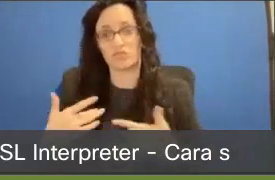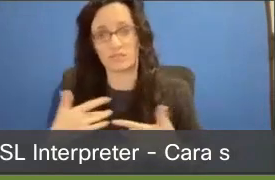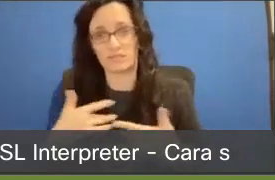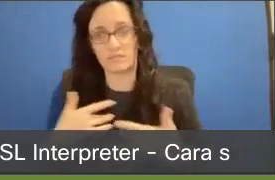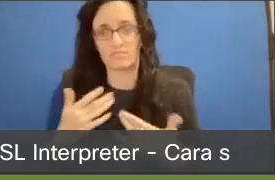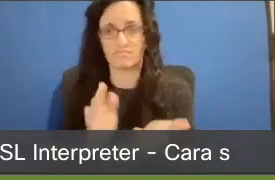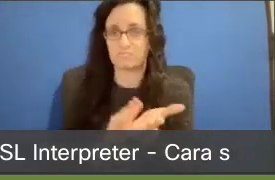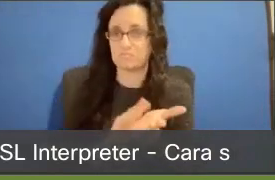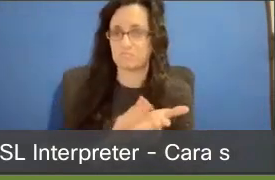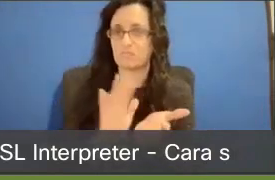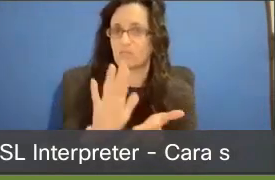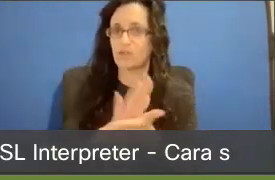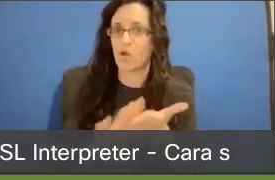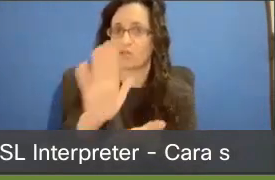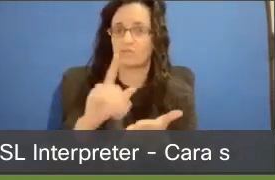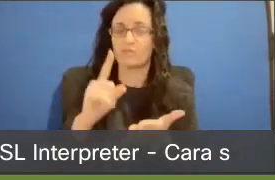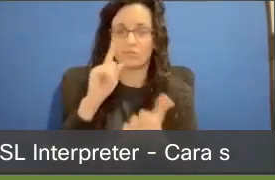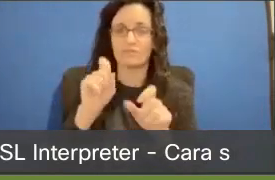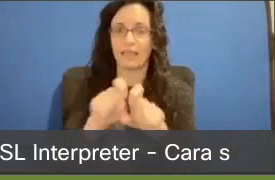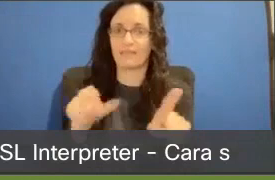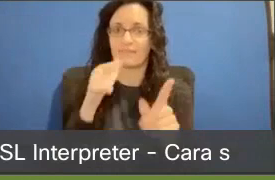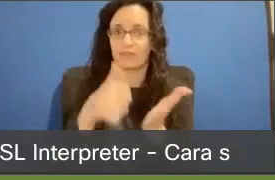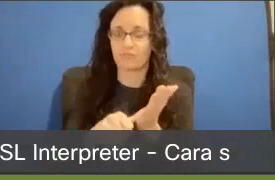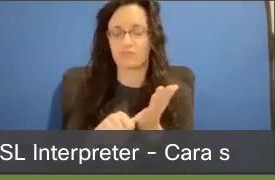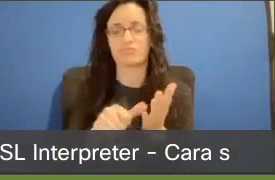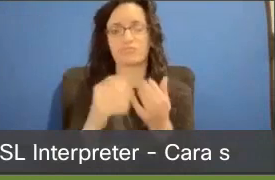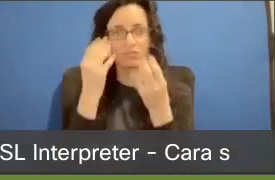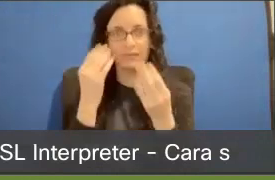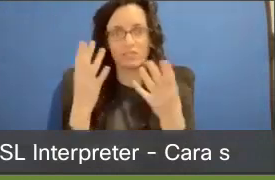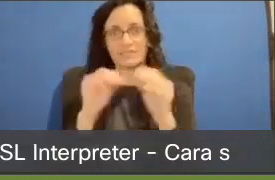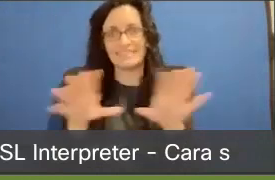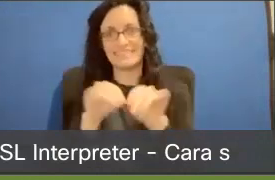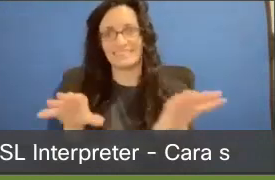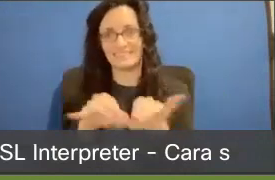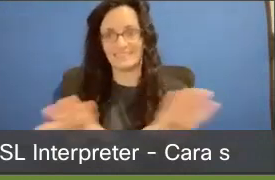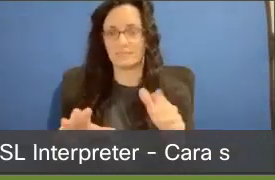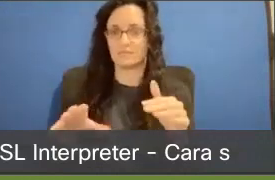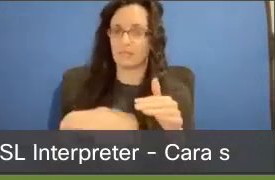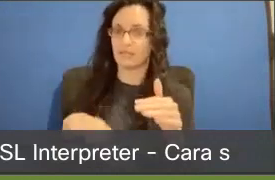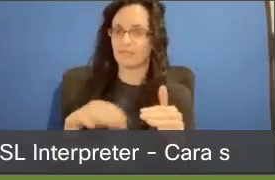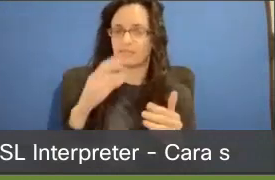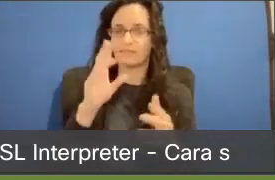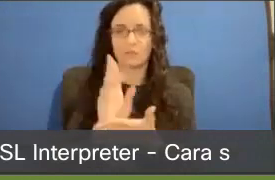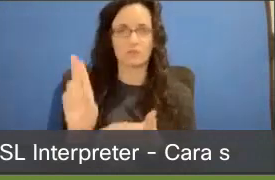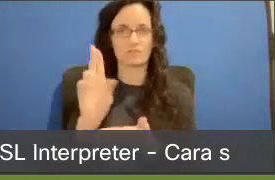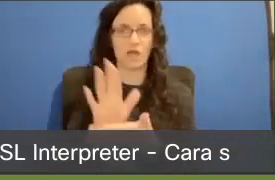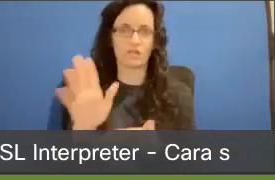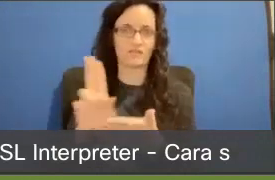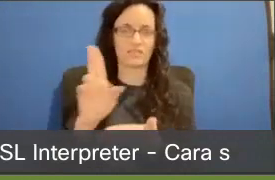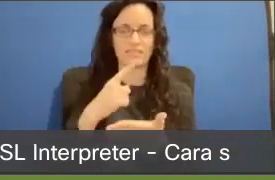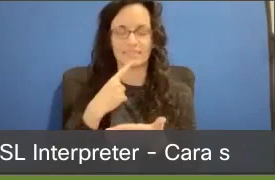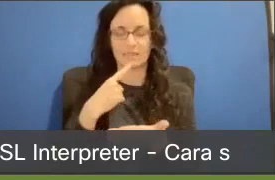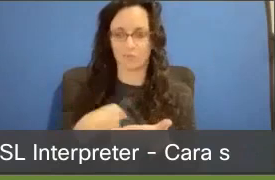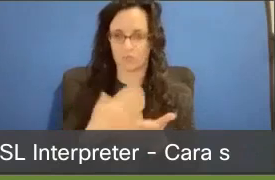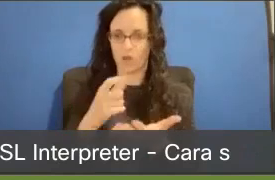to the school for getting information out to people, because what they're saying basically is, we want you to have the facts and we want you to be able to talk about it. Because if they don't do that,